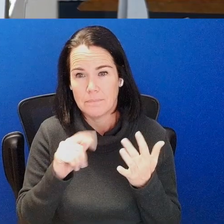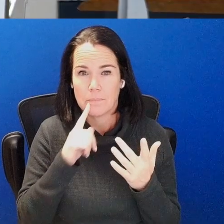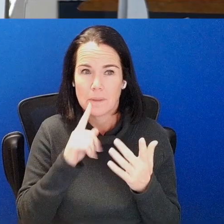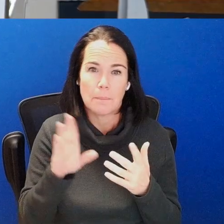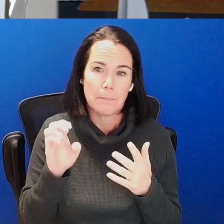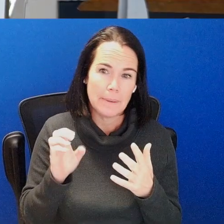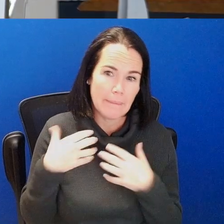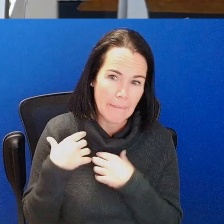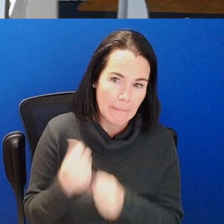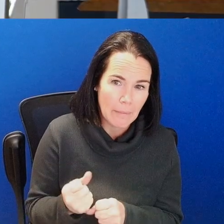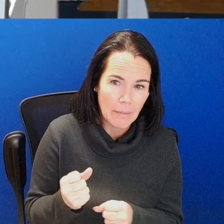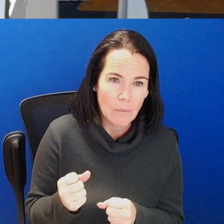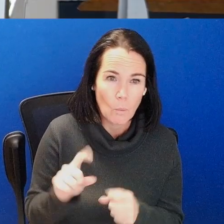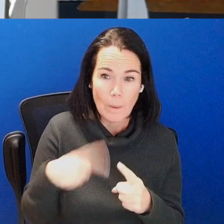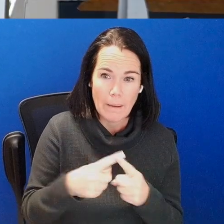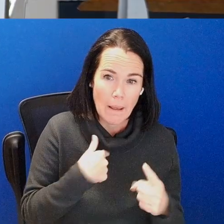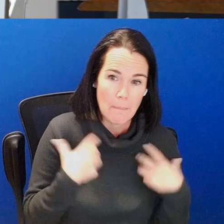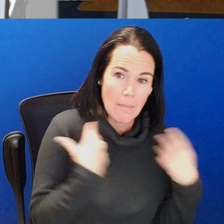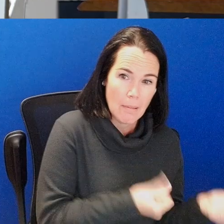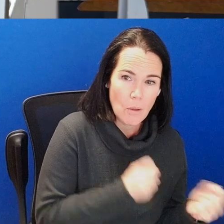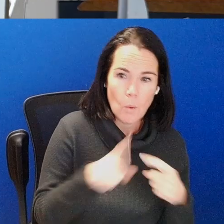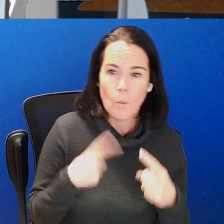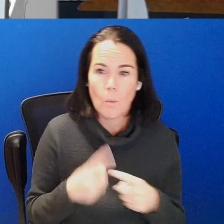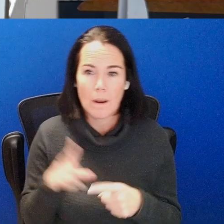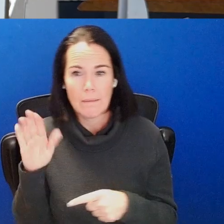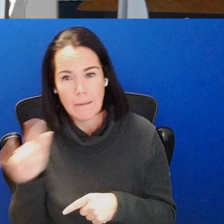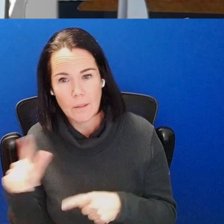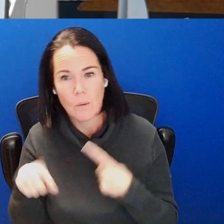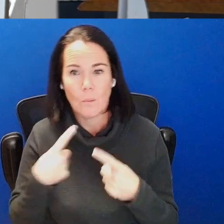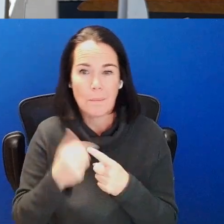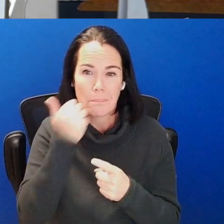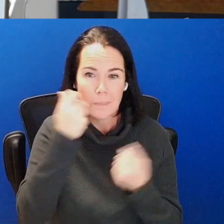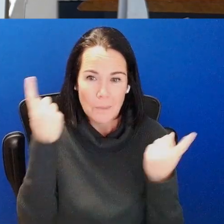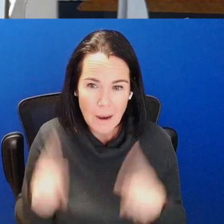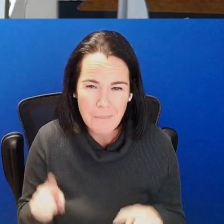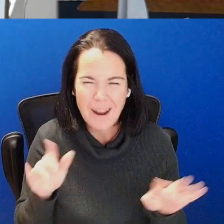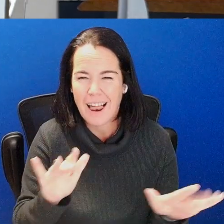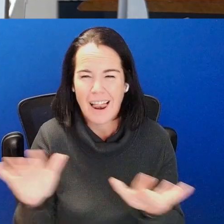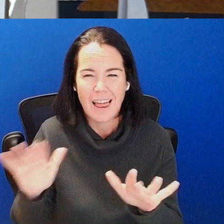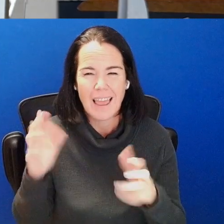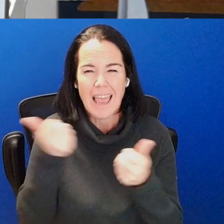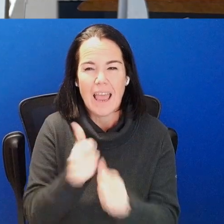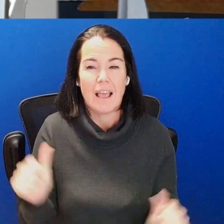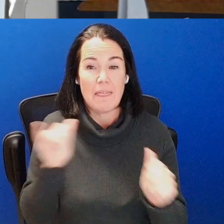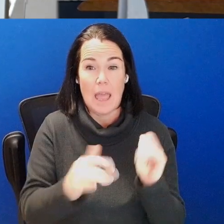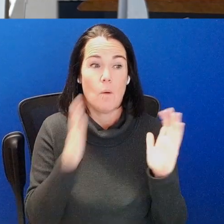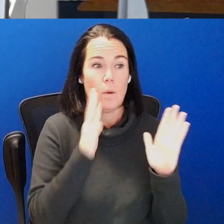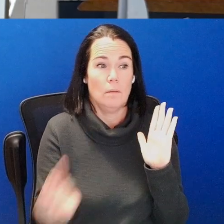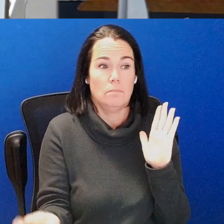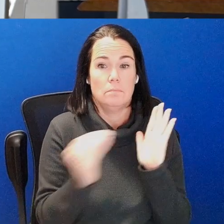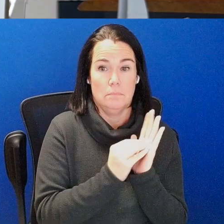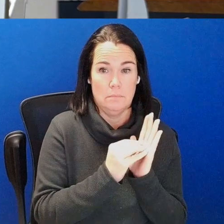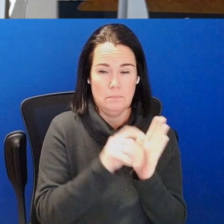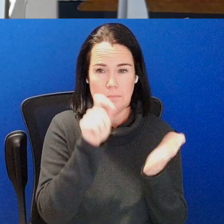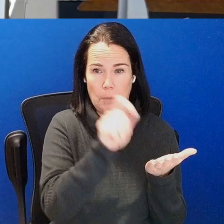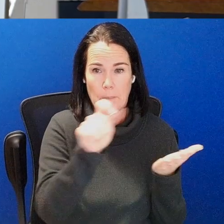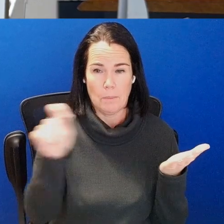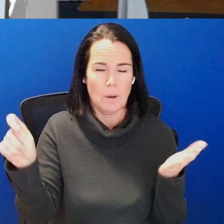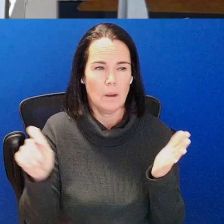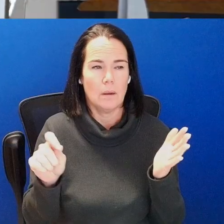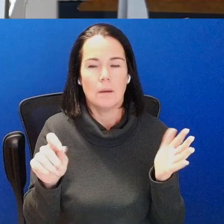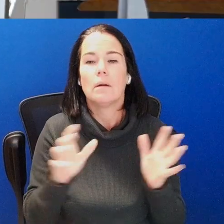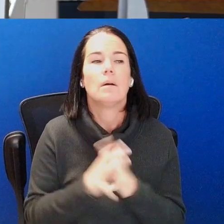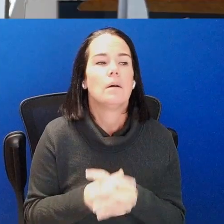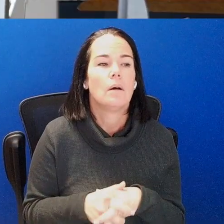like being healthy, being ill, anytime my cycle comes up, any of those things here.